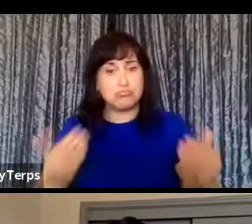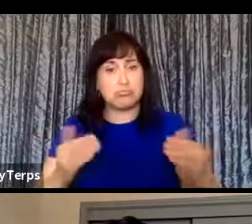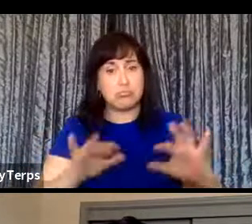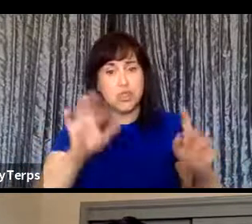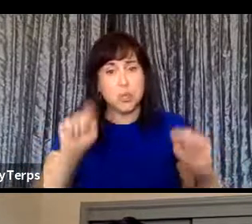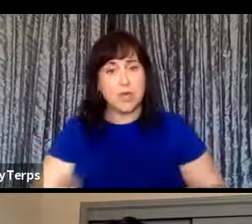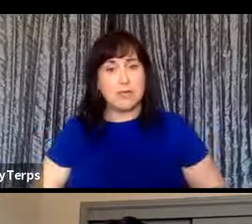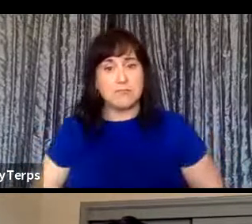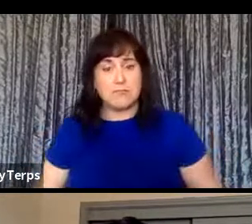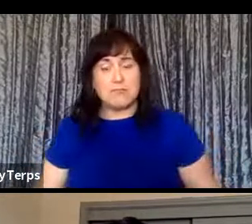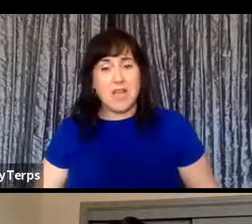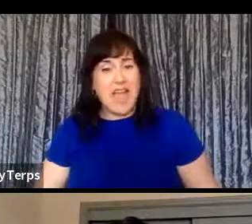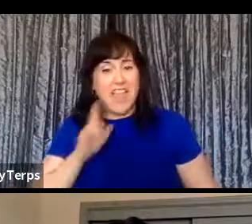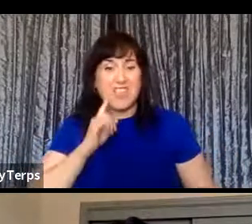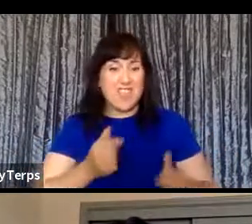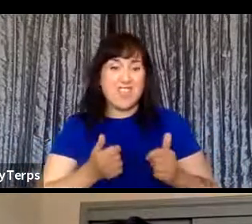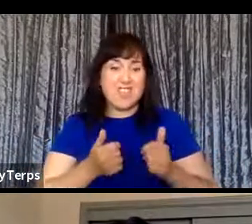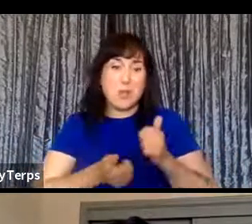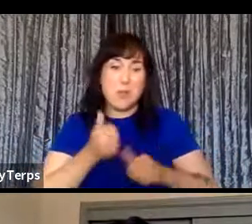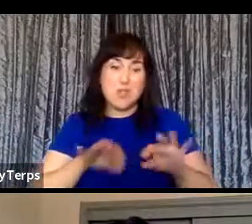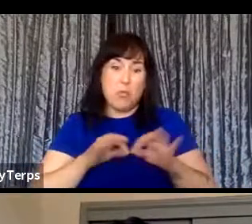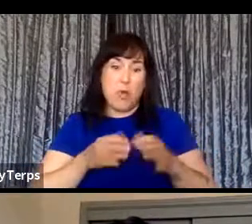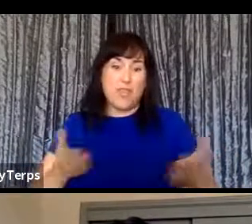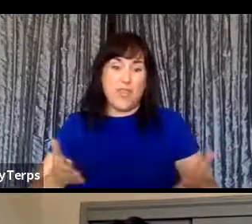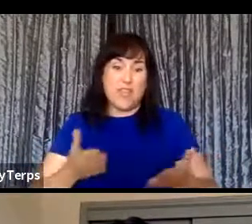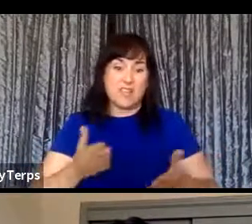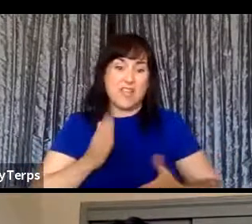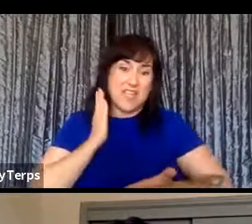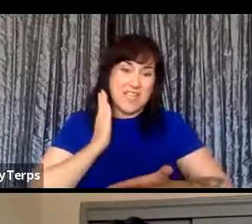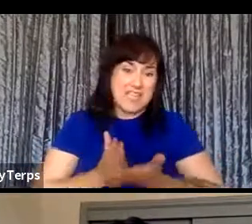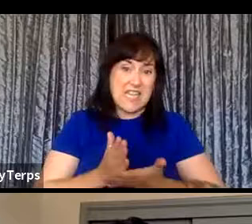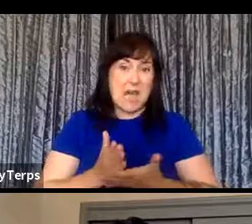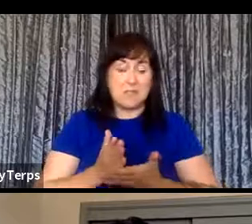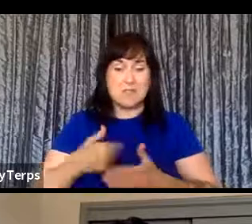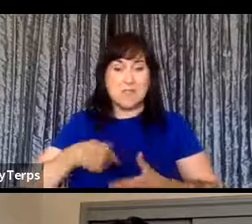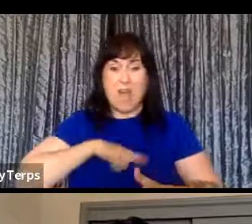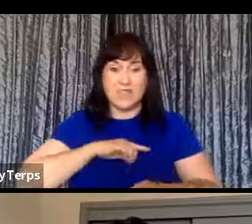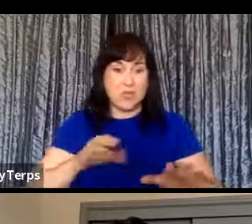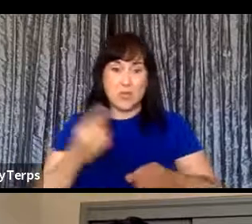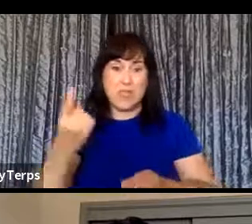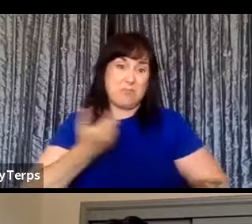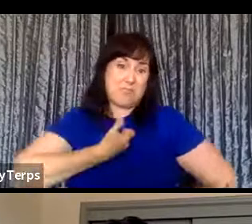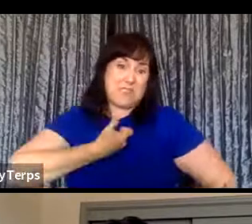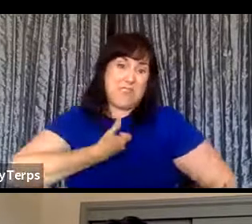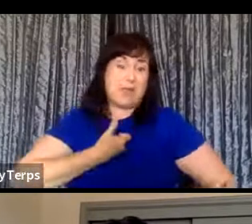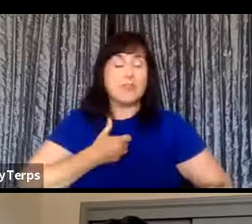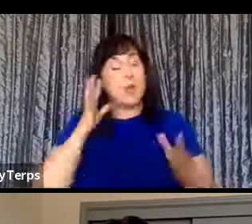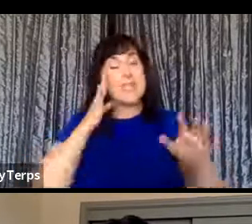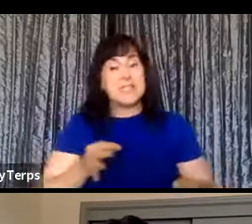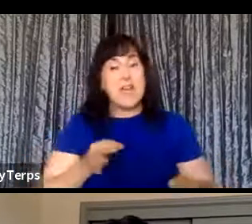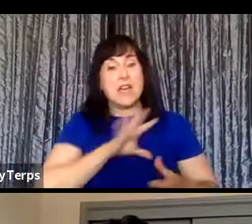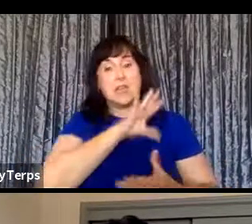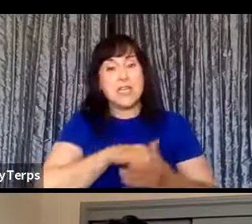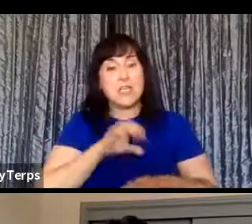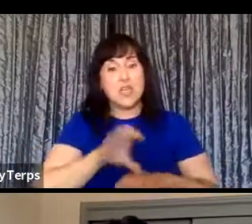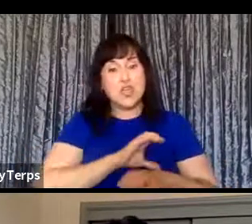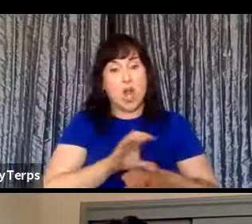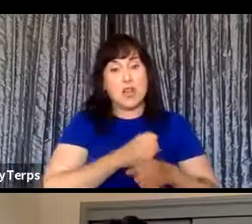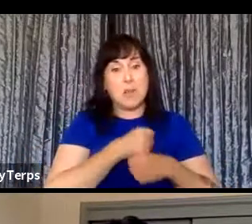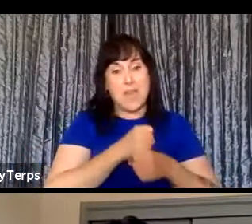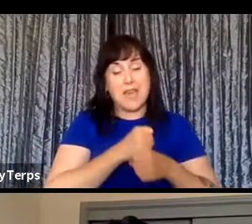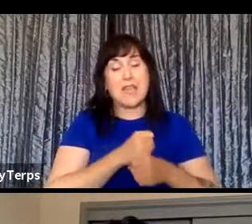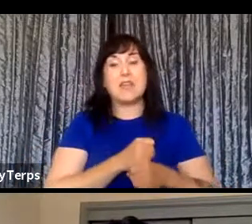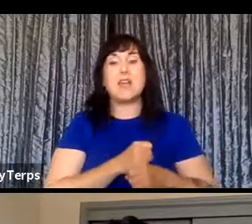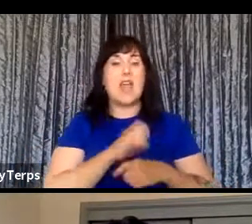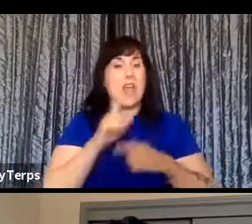thing which stops you from doing things is yourself. And so I decided that I was going to try and get into chocolate making. Within a year, we'd made connections with